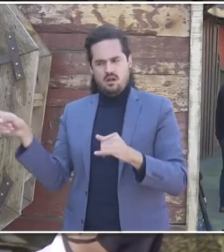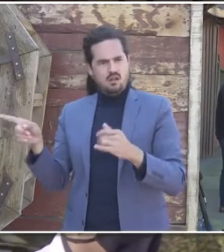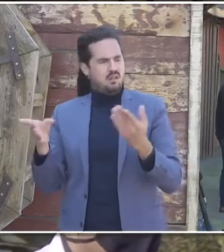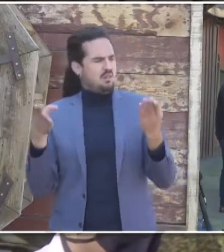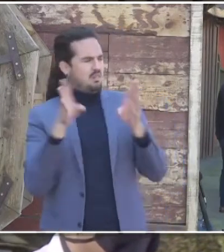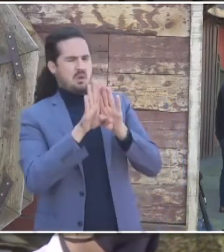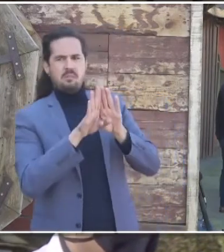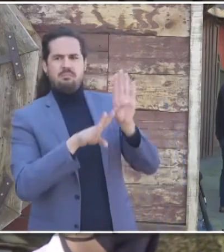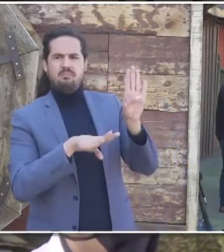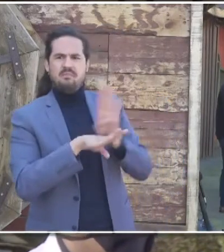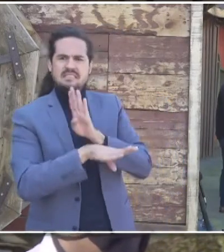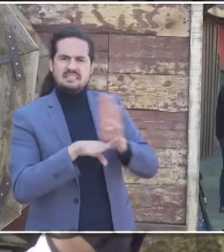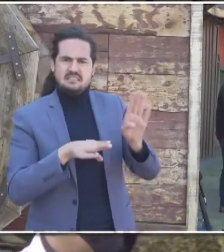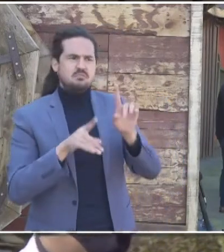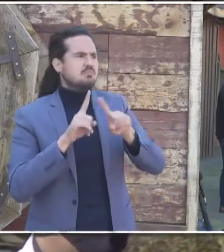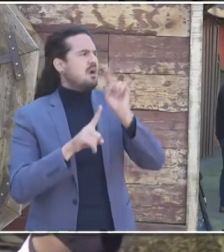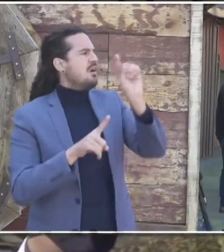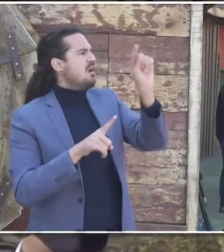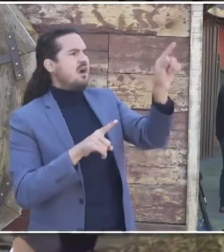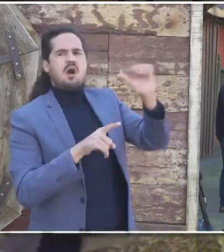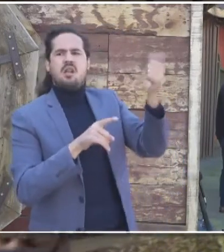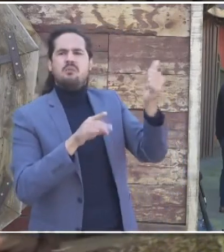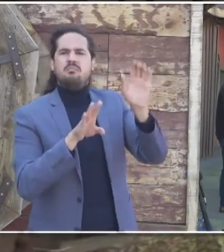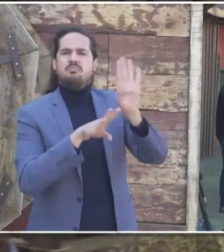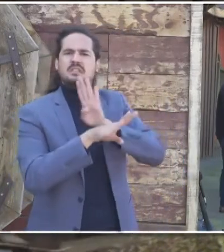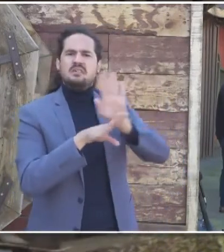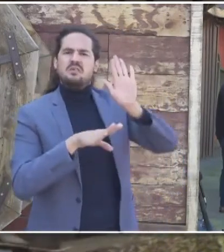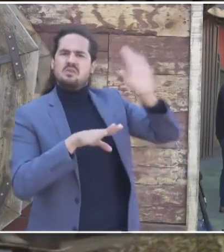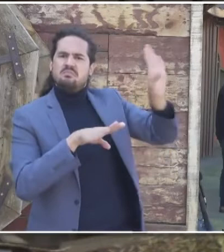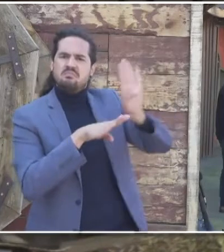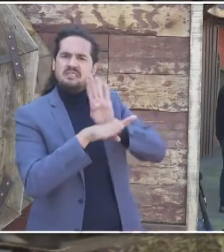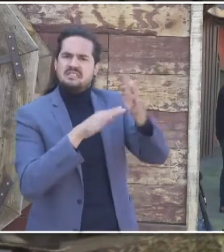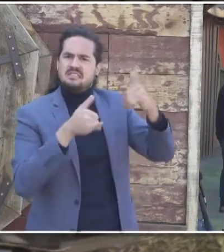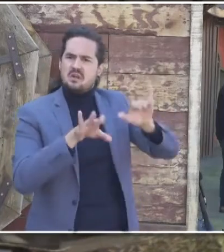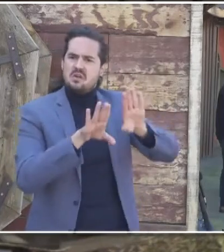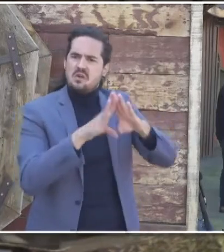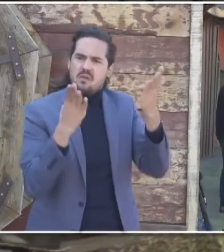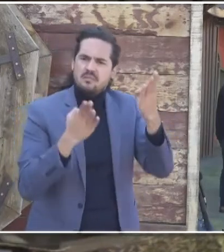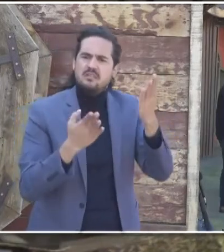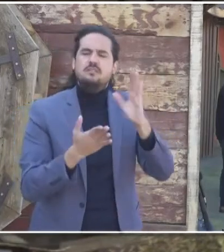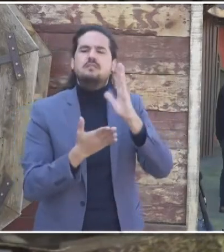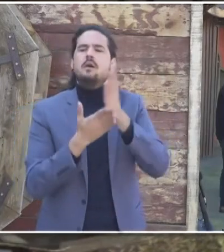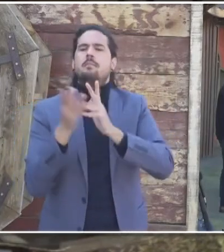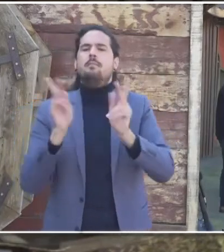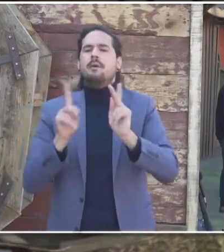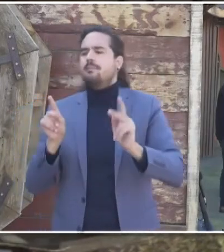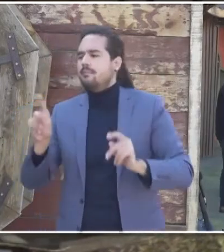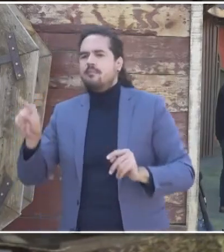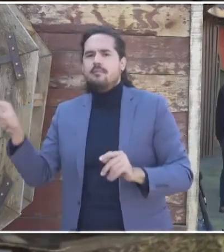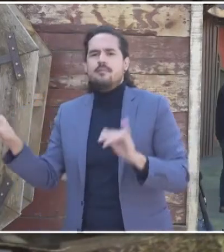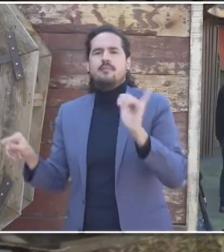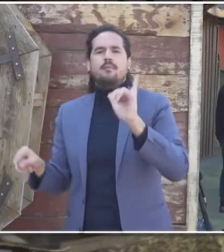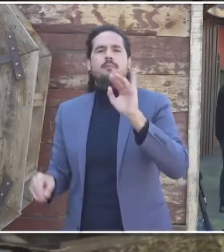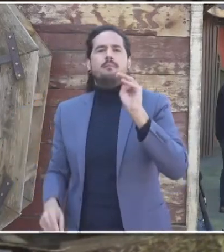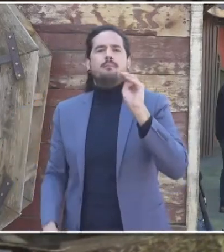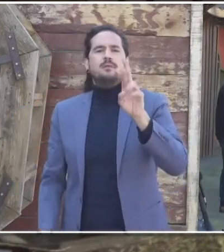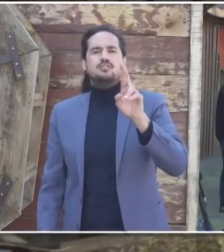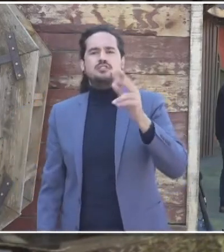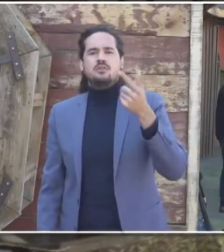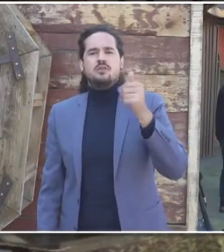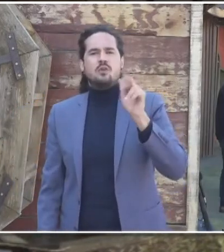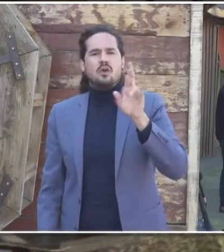because you're facing a recall. So I'm wondering, what would you say to people like Mr. Garcia and maybe to the protesters that are outside